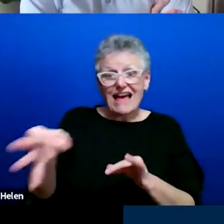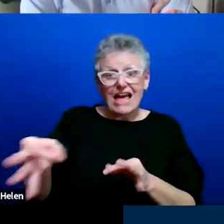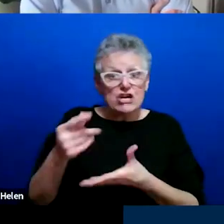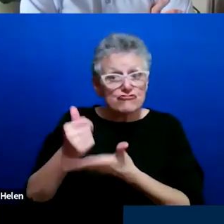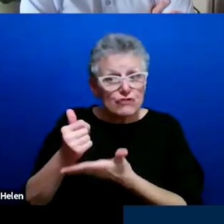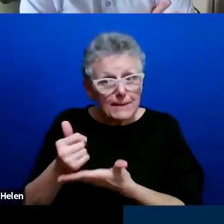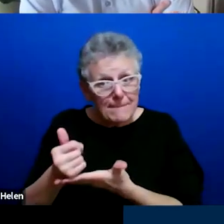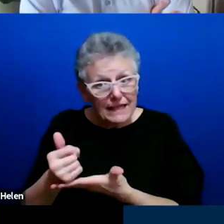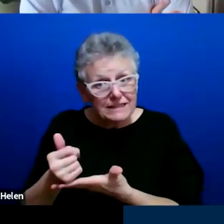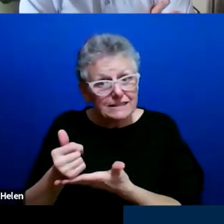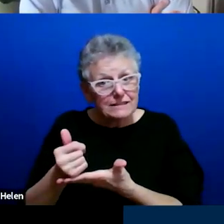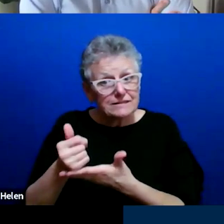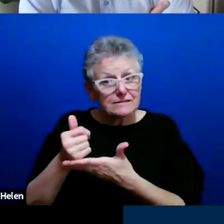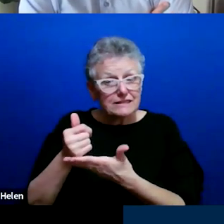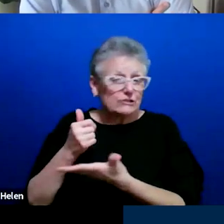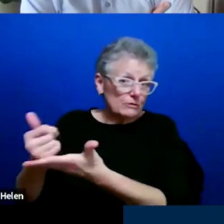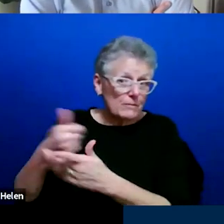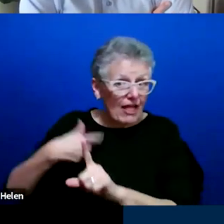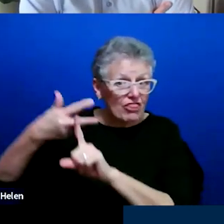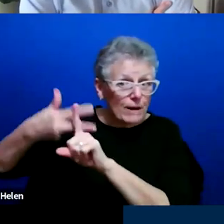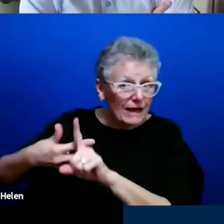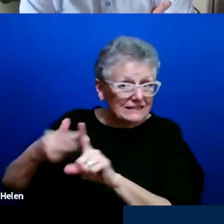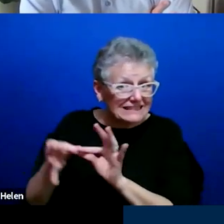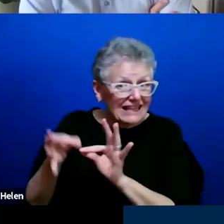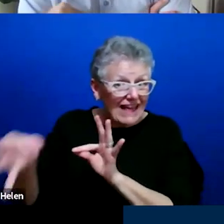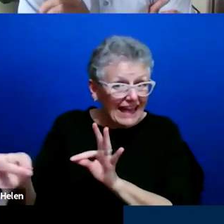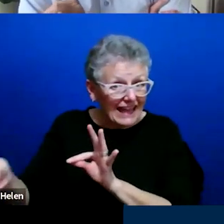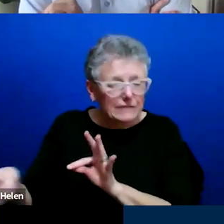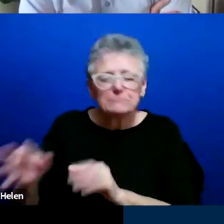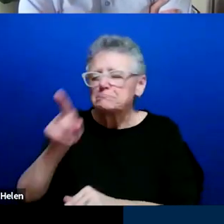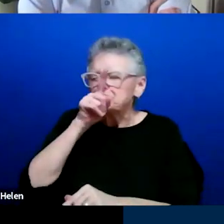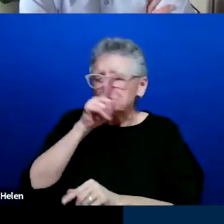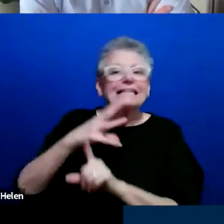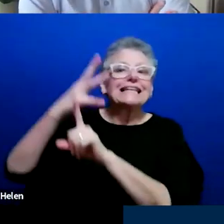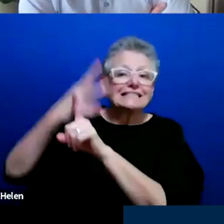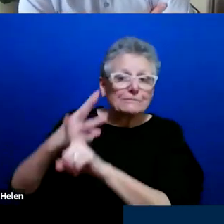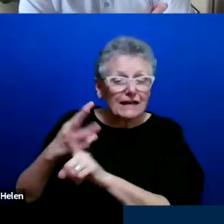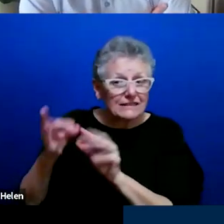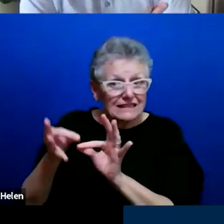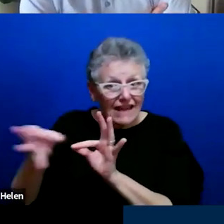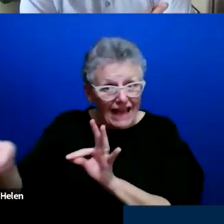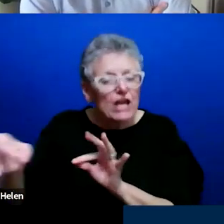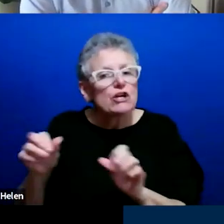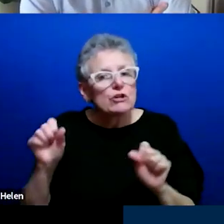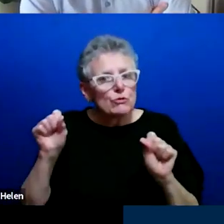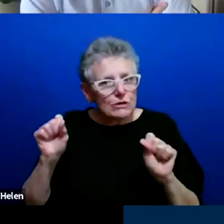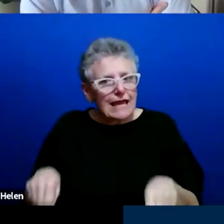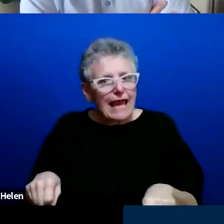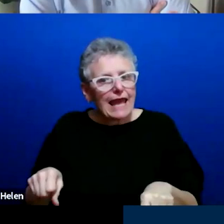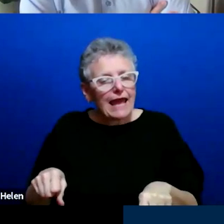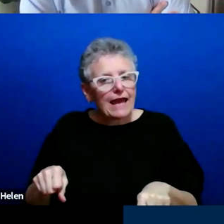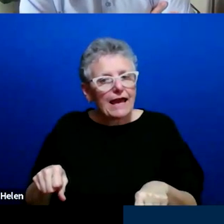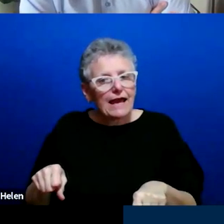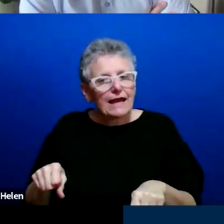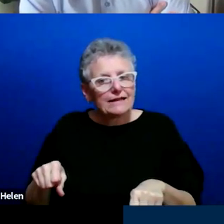treatment by 3 months, intervention by 3 months, 6 months, you can pick that change up